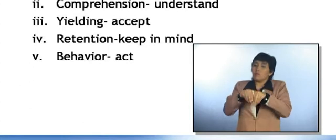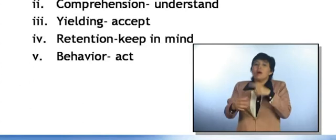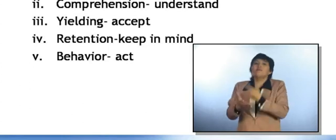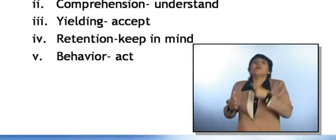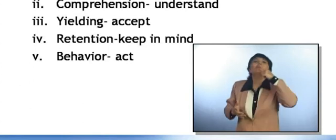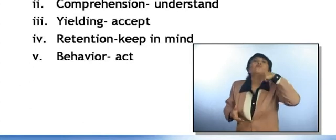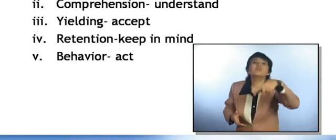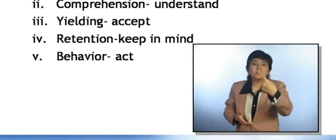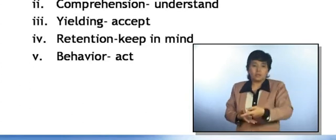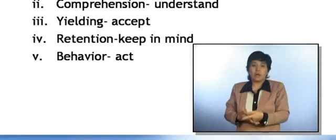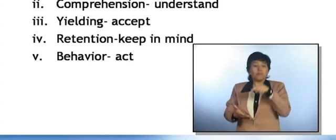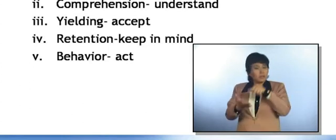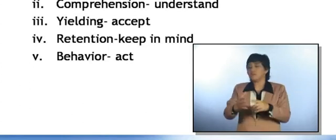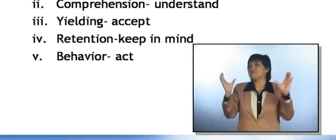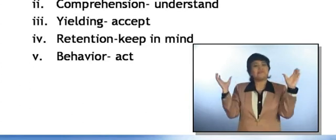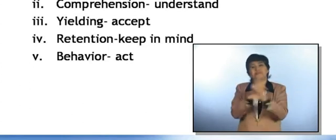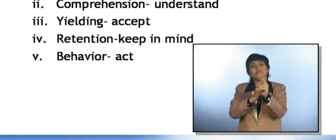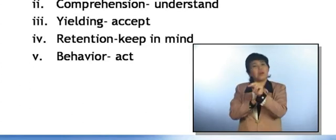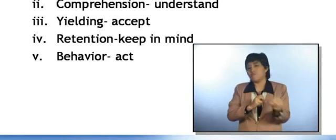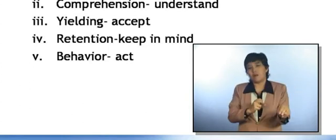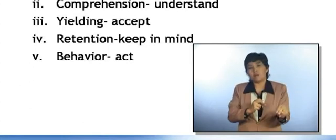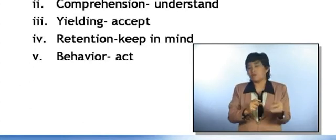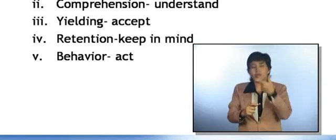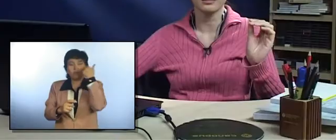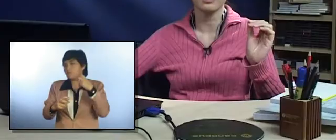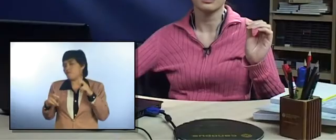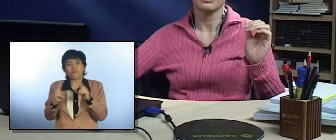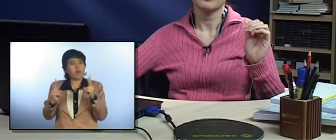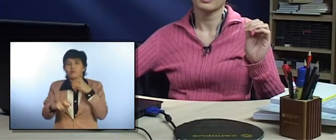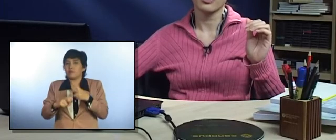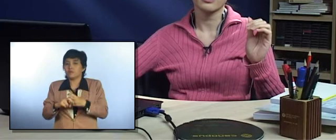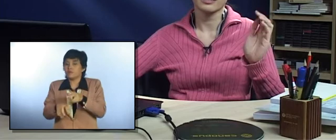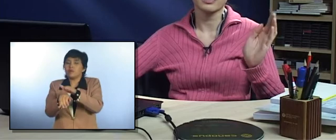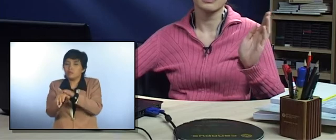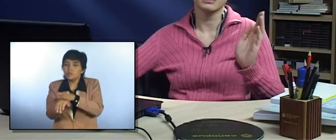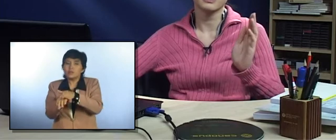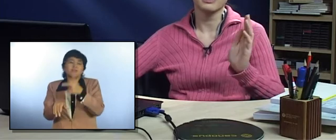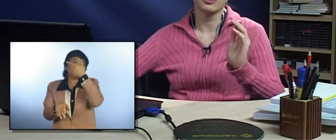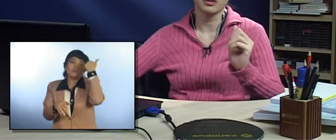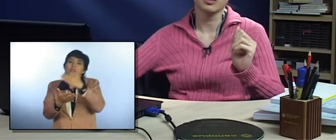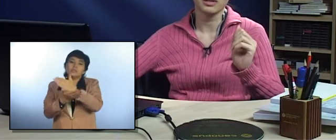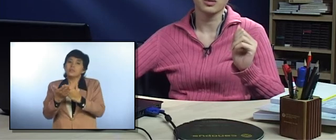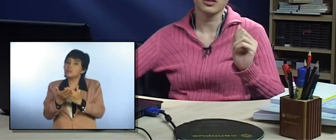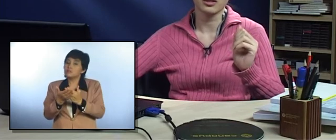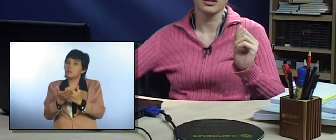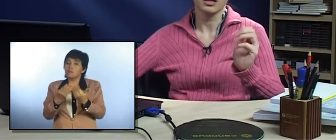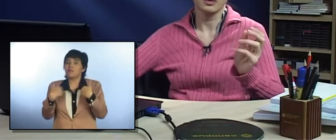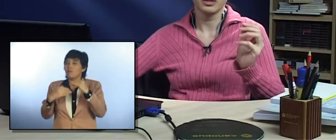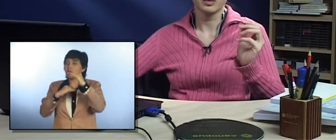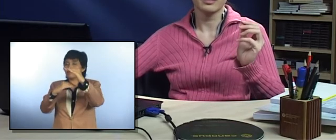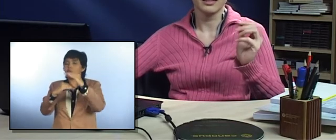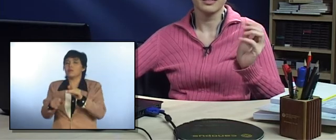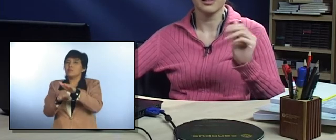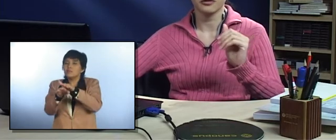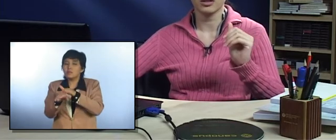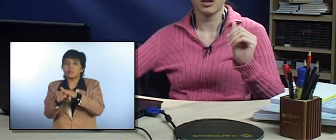saying. Now, this is a challenge because sometimes it is hard to be persuaded because there are some limitation to persuasion,